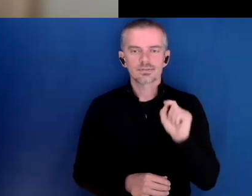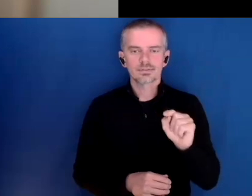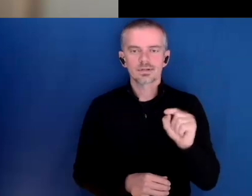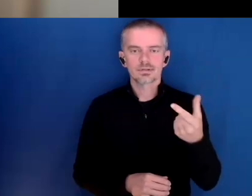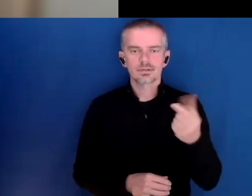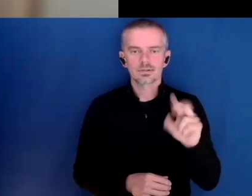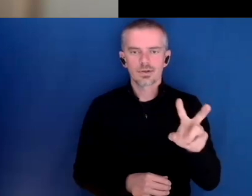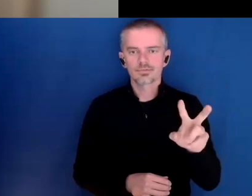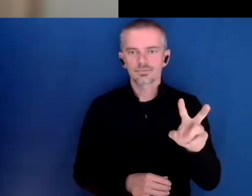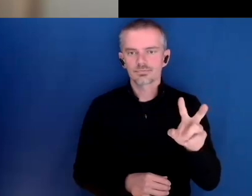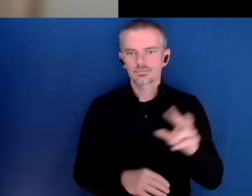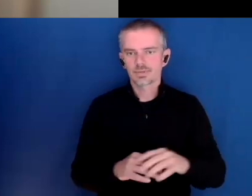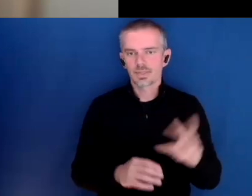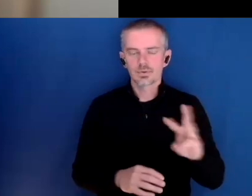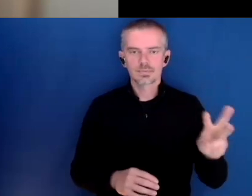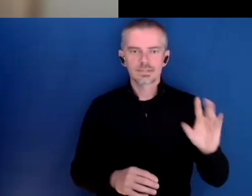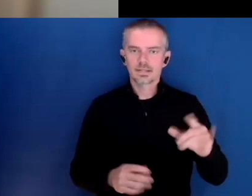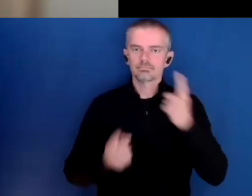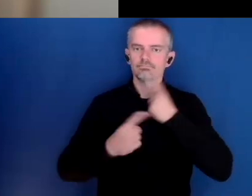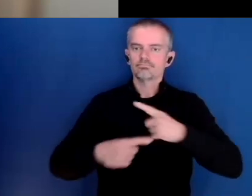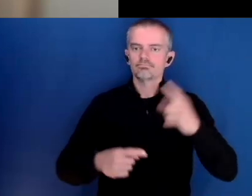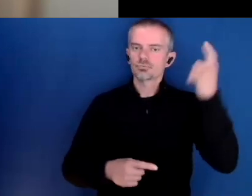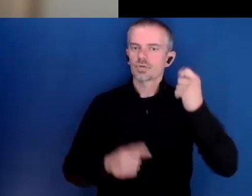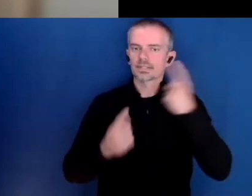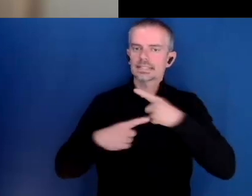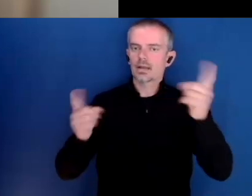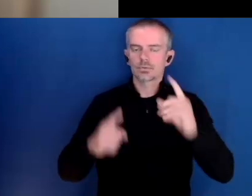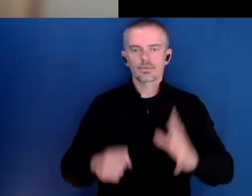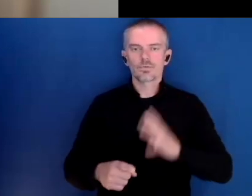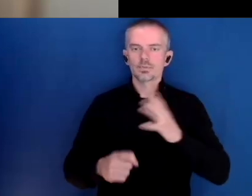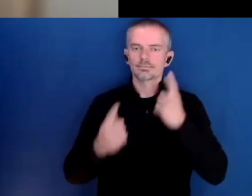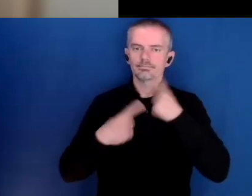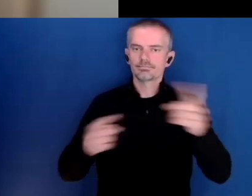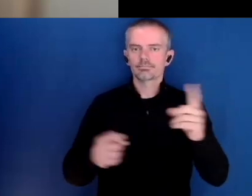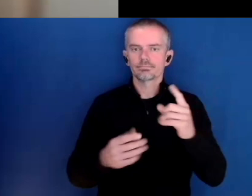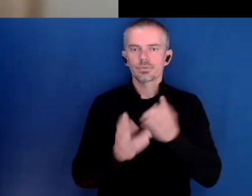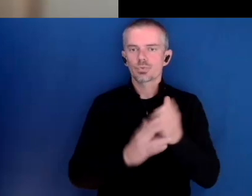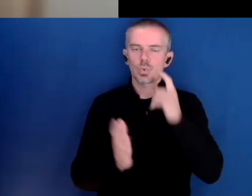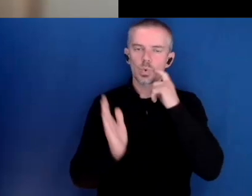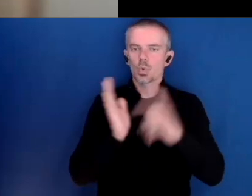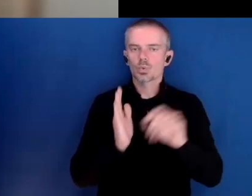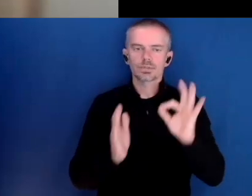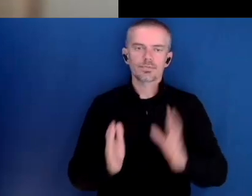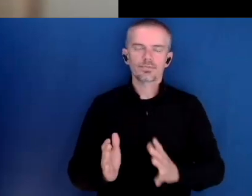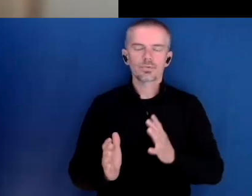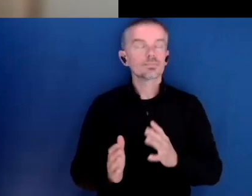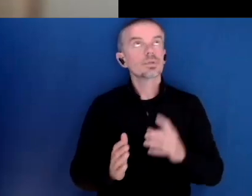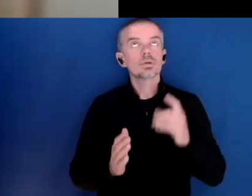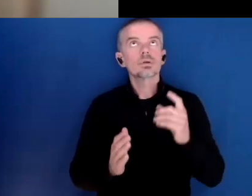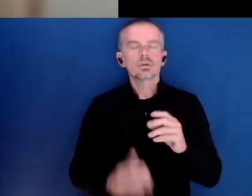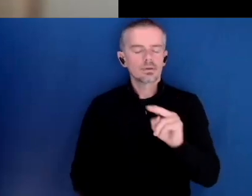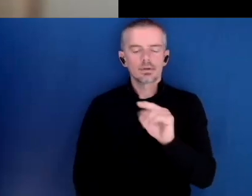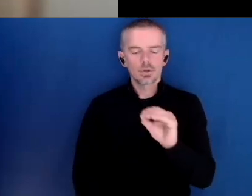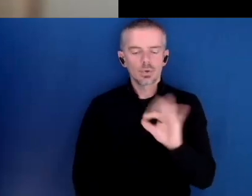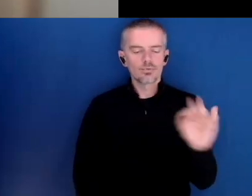website, because they are announced formally through a notice of a NOFO,